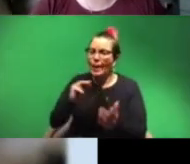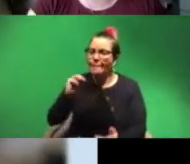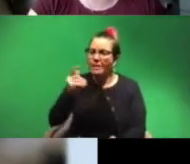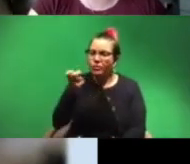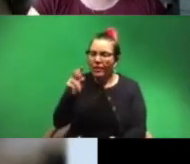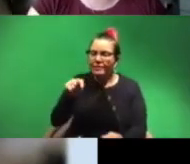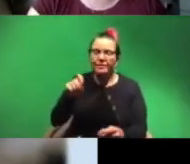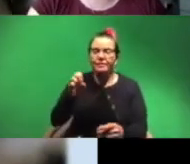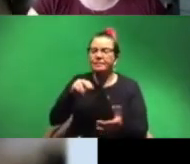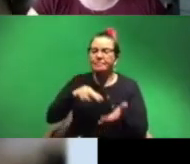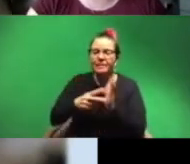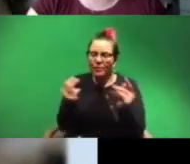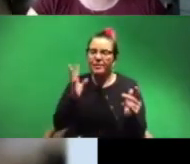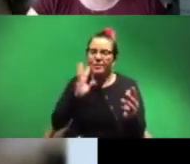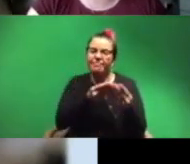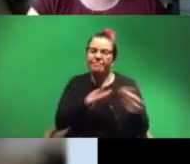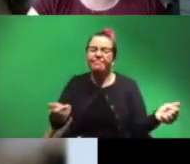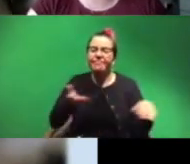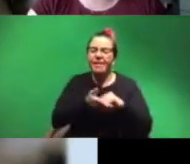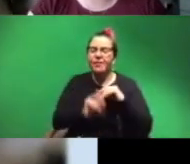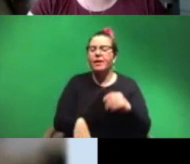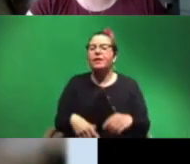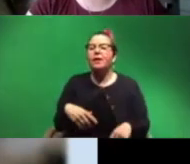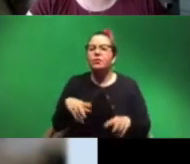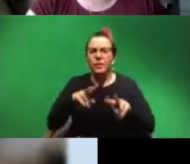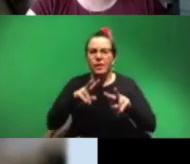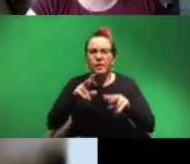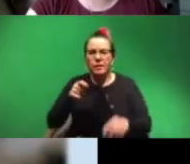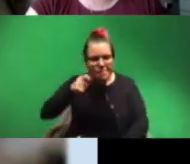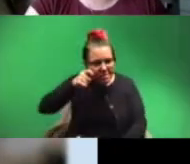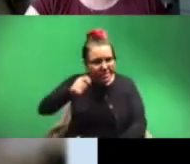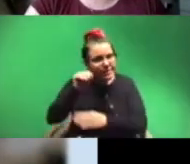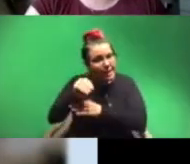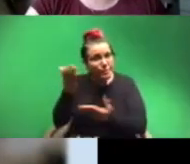their demise. I'm sure they were, looking at rocks with their hand lenses at the same time.